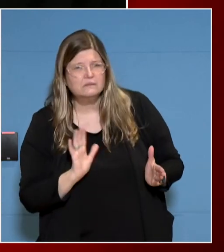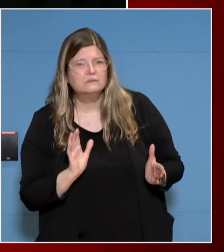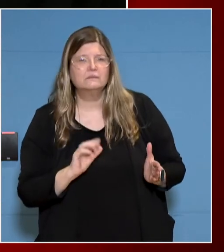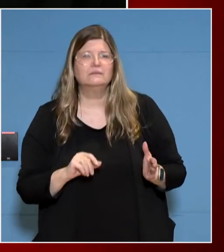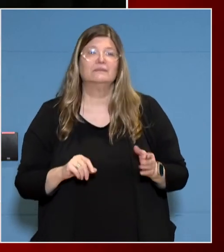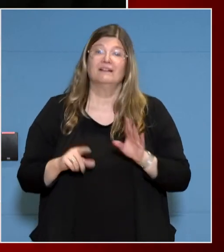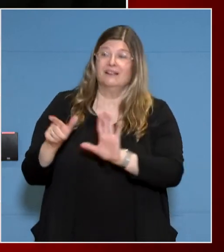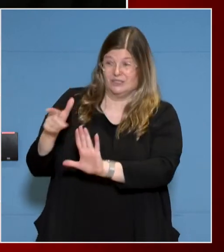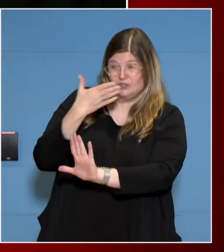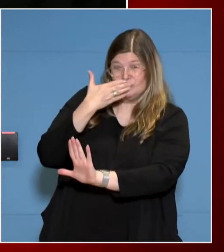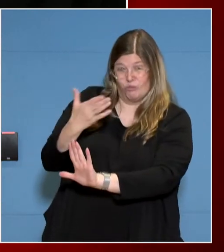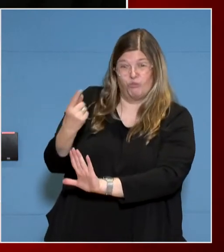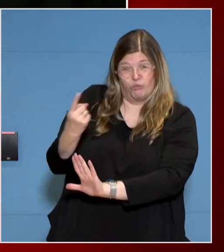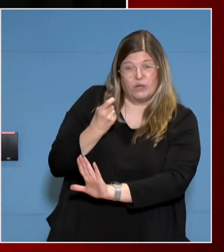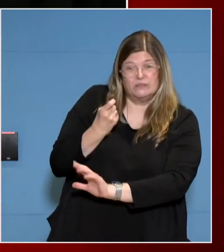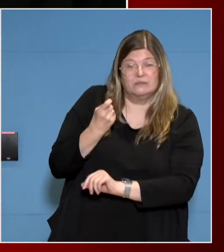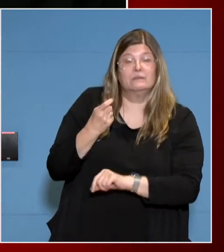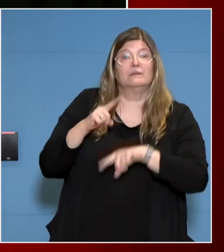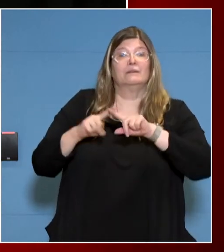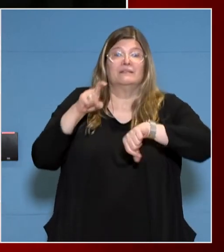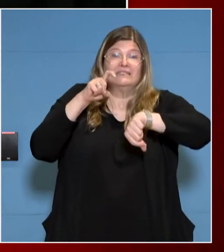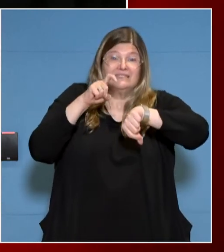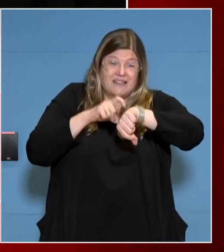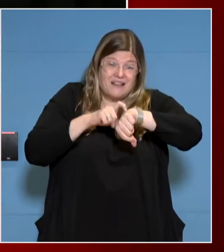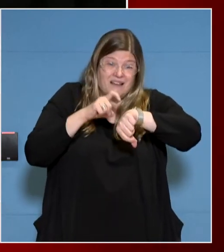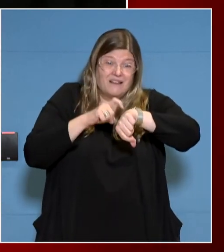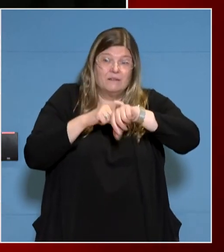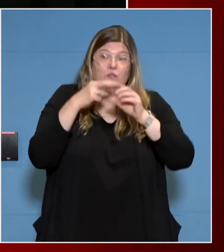At the time that someone goes to register, either through